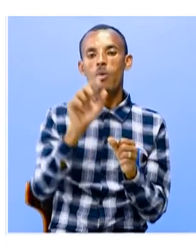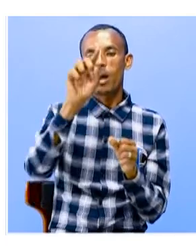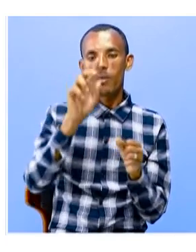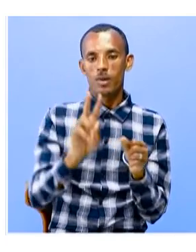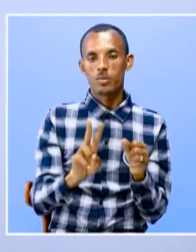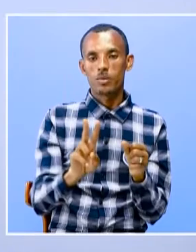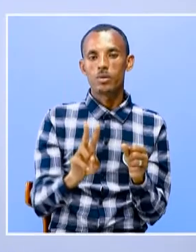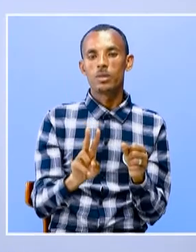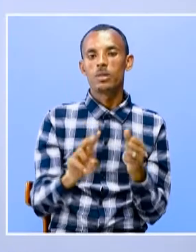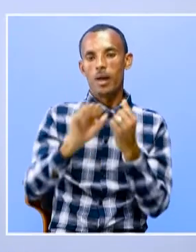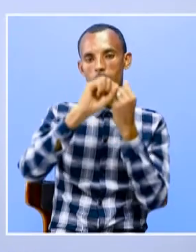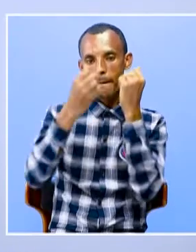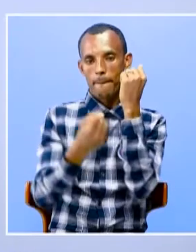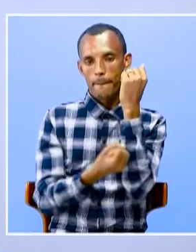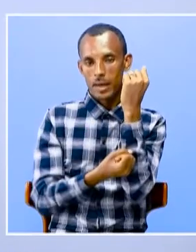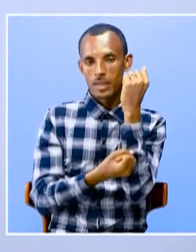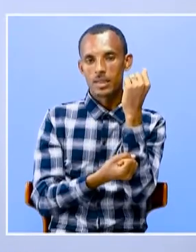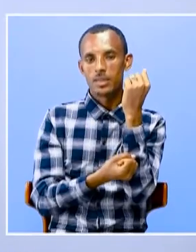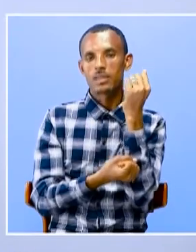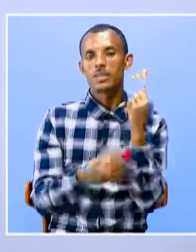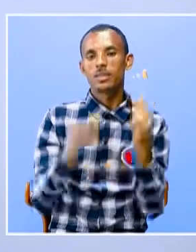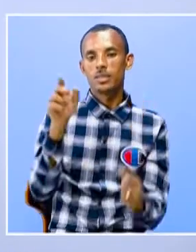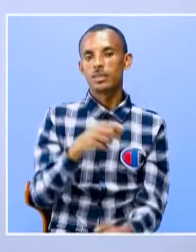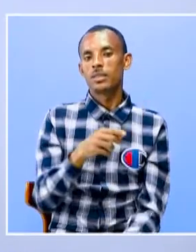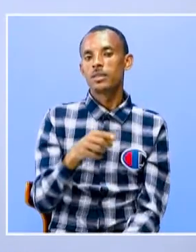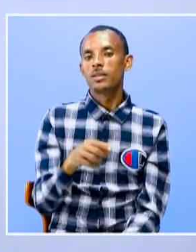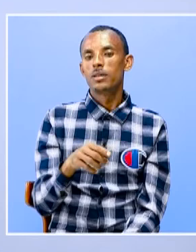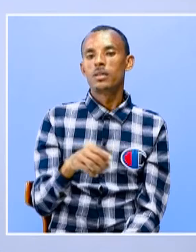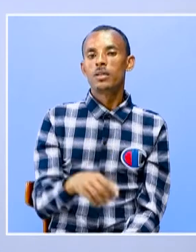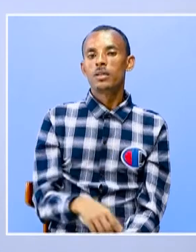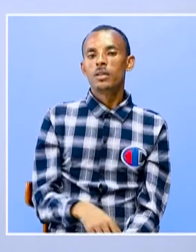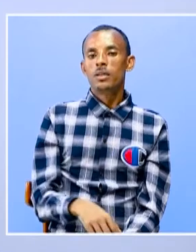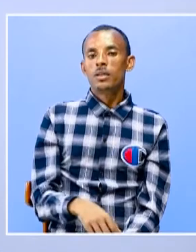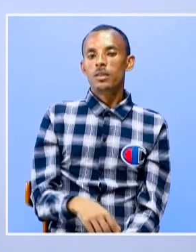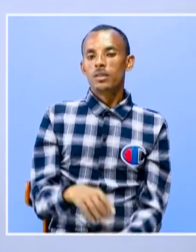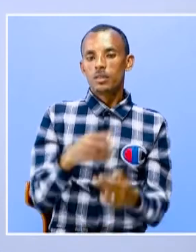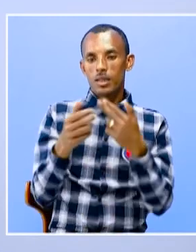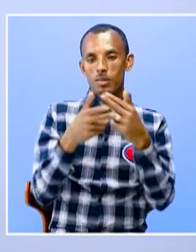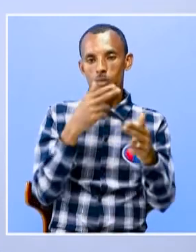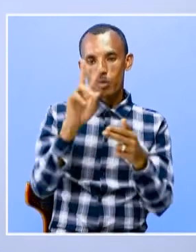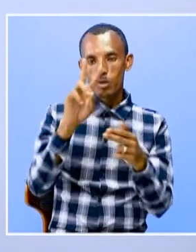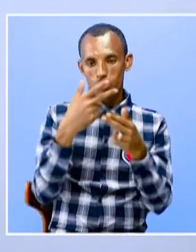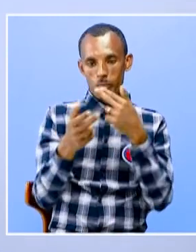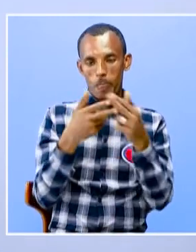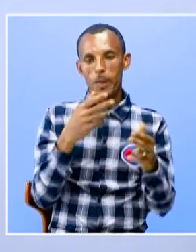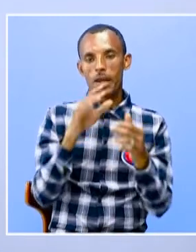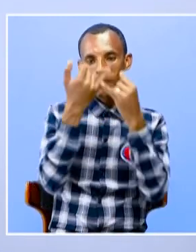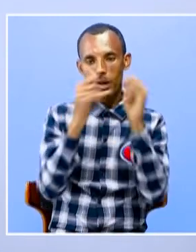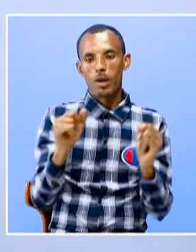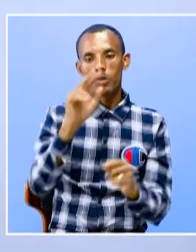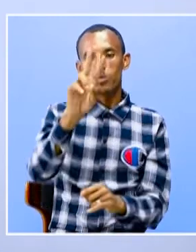times the base, in this case is this one, and the altitude is this one. So take the product of the two and divide it by